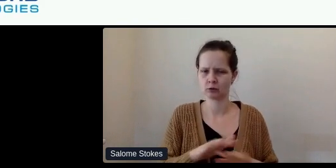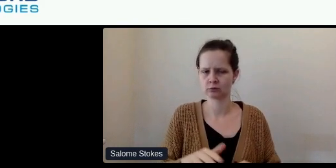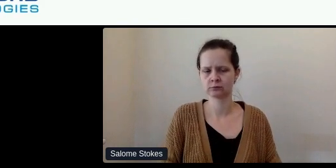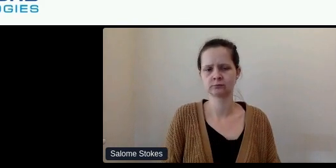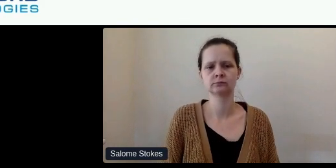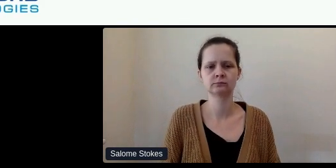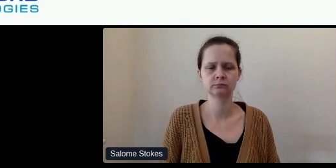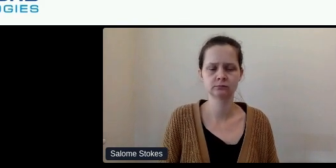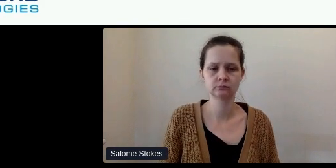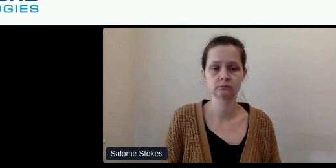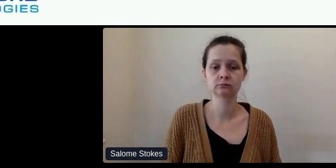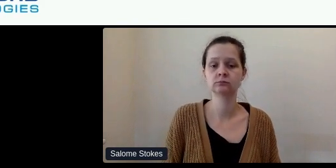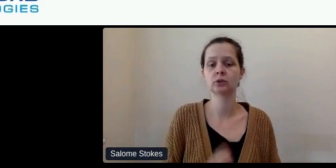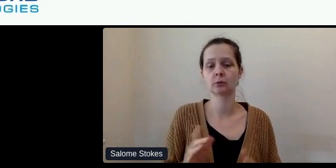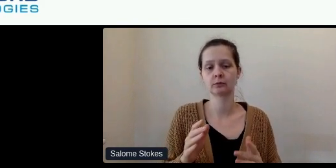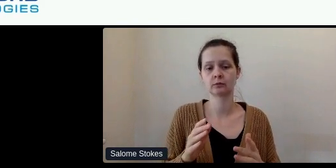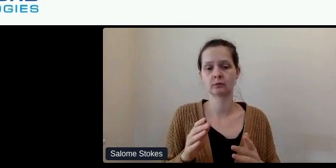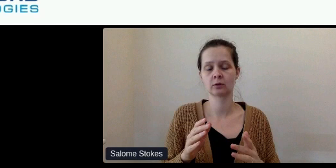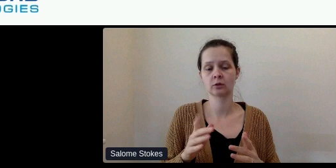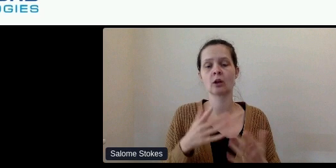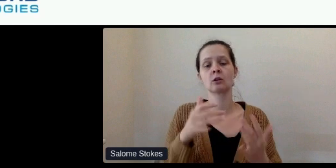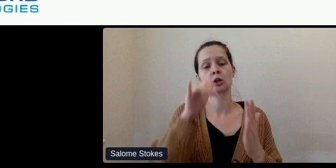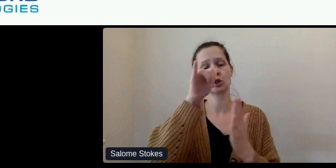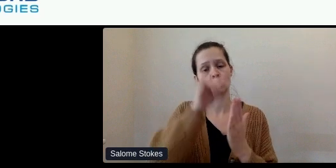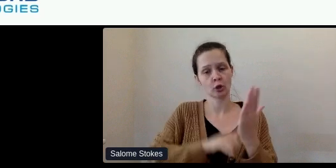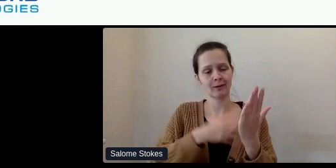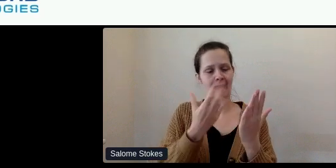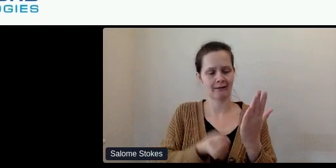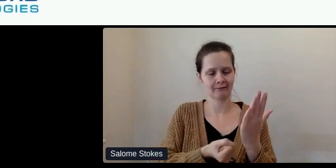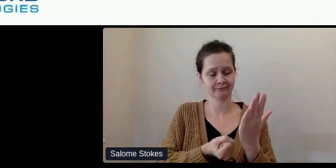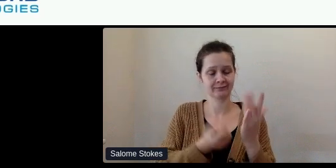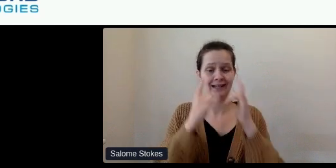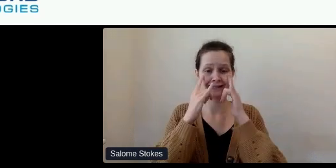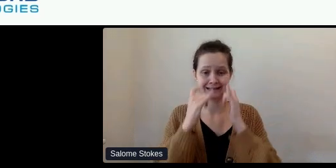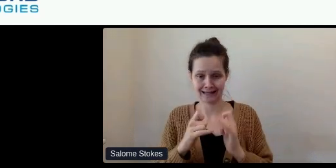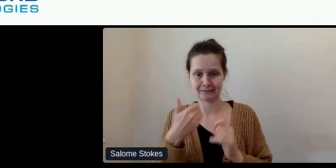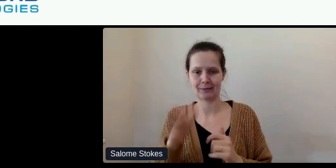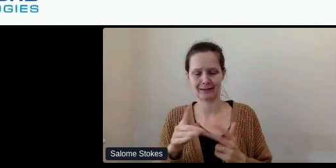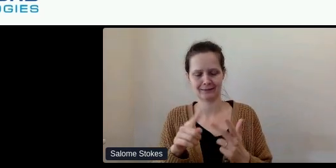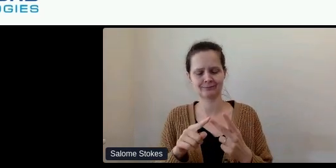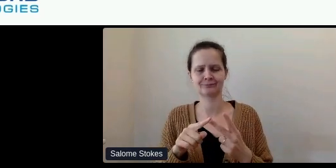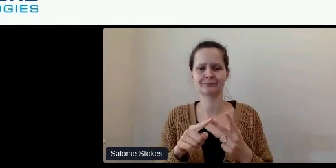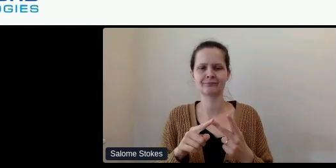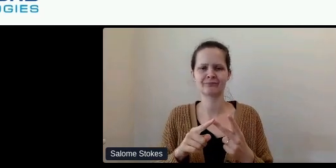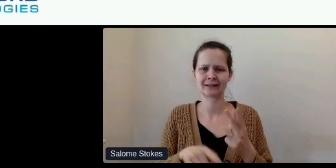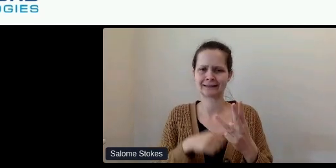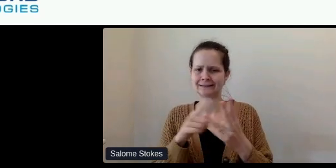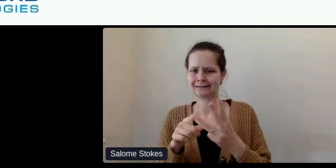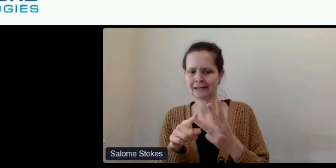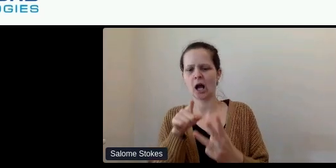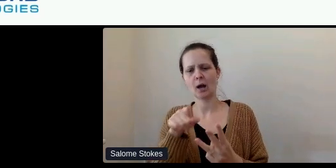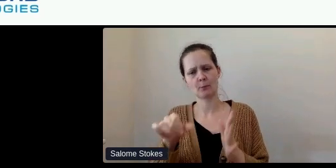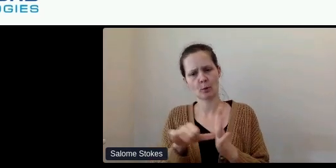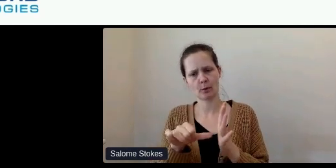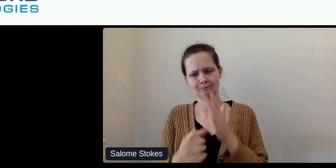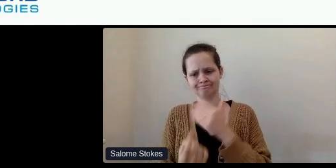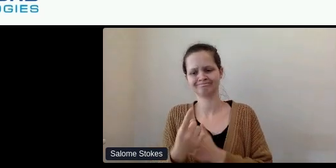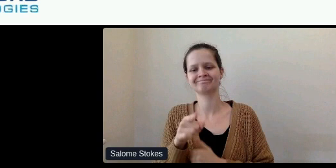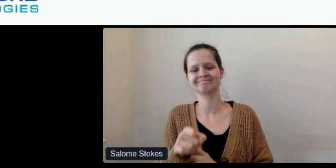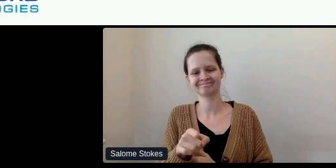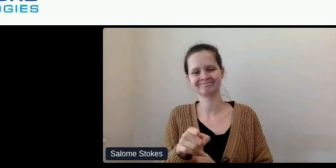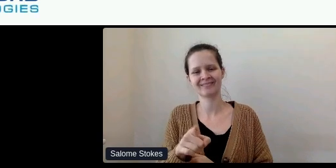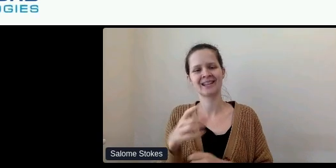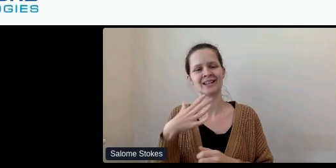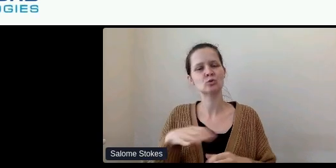And then after you've found your documents and you've tested your documents, ultimately you'll want to fix your documents. Now, you may want to send that out